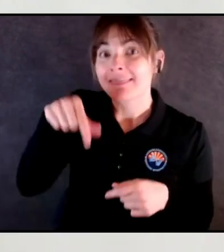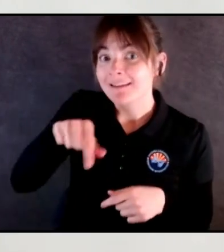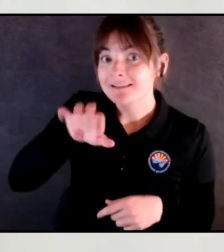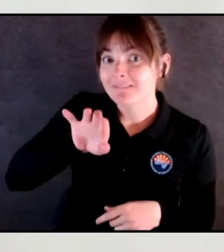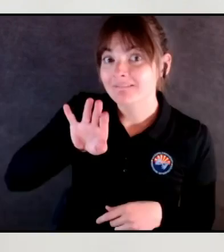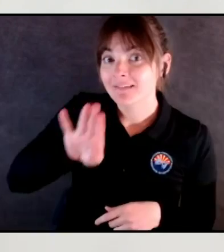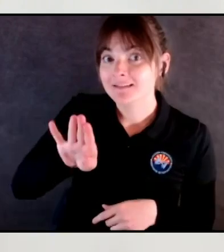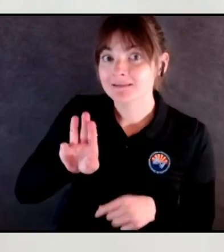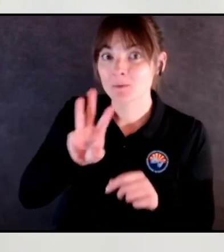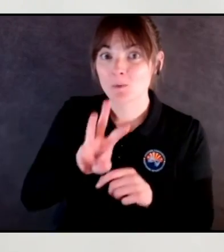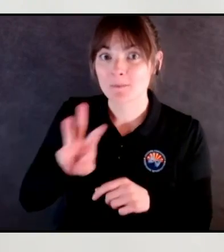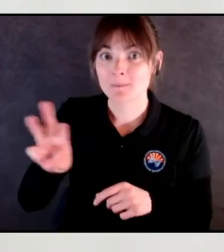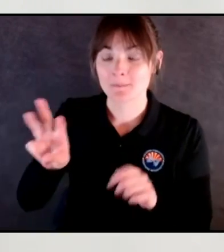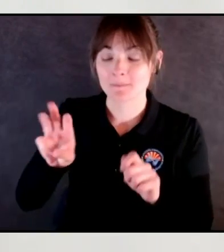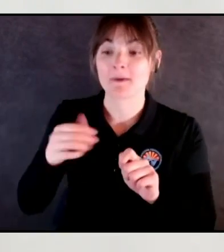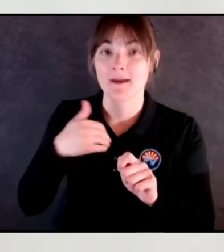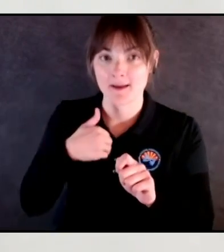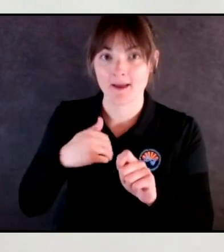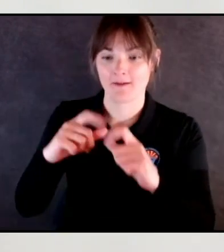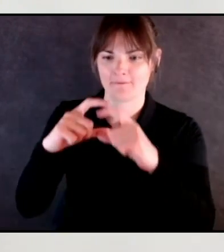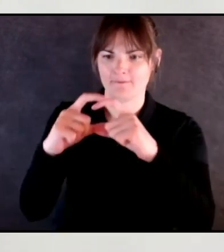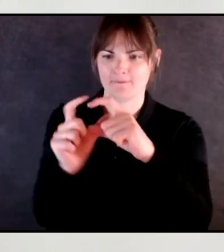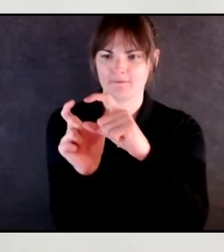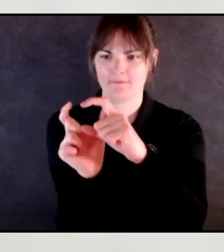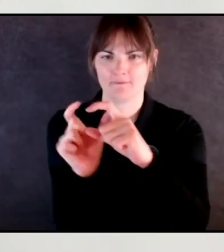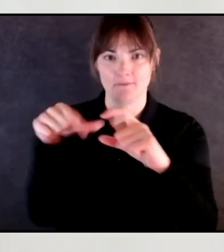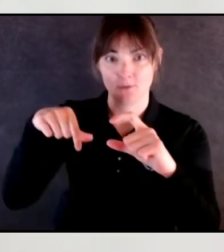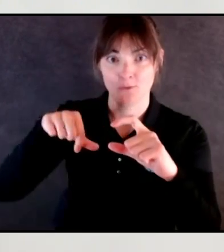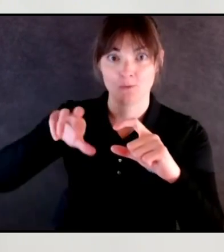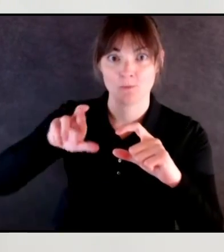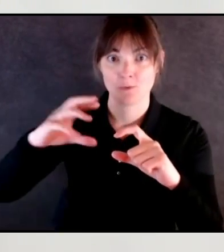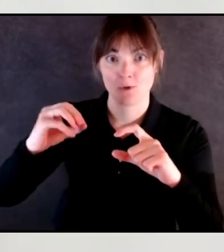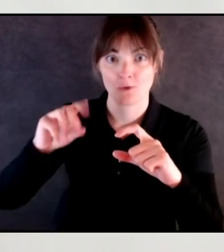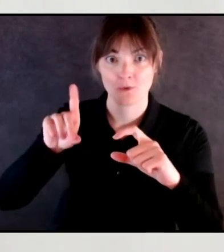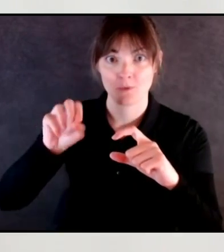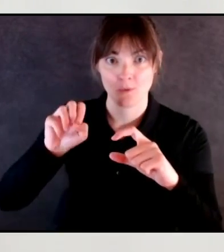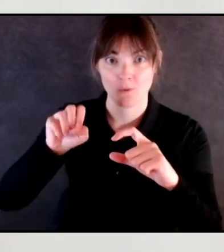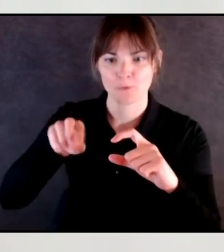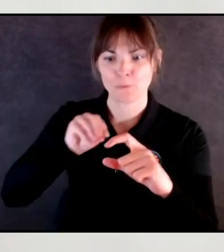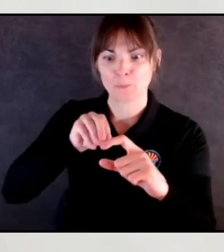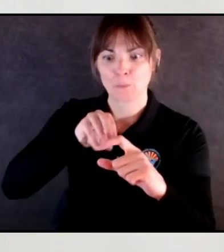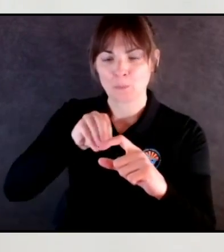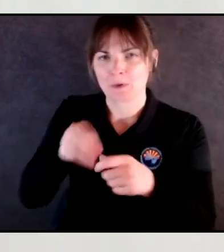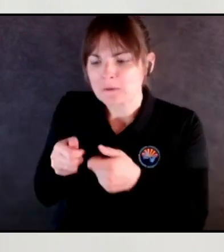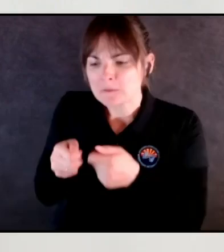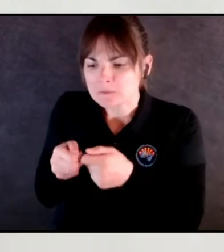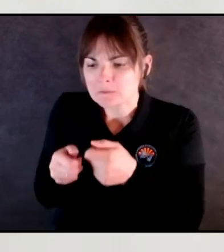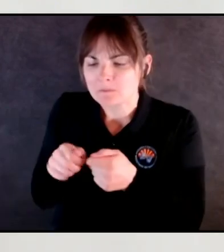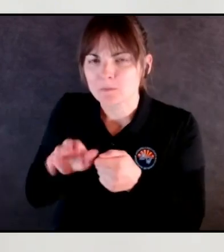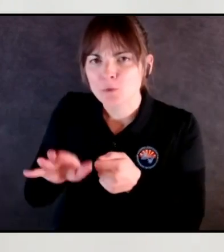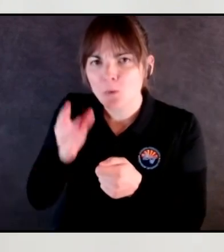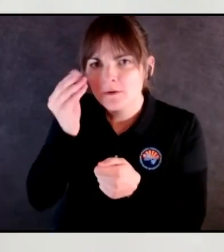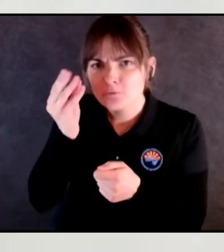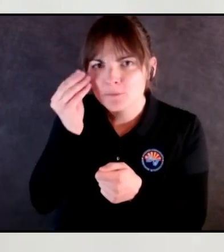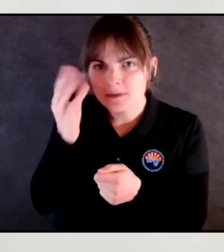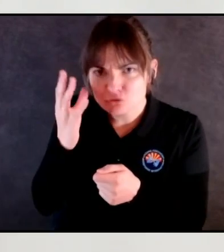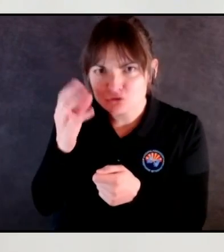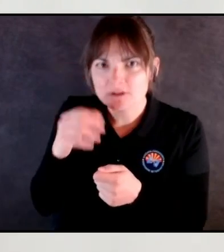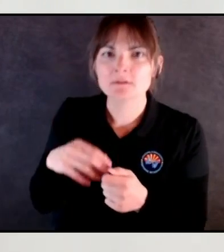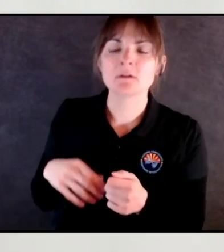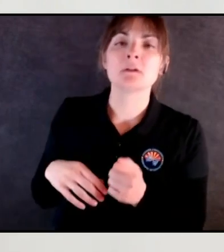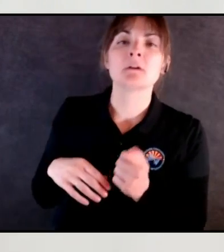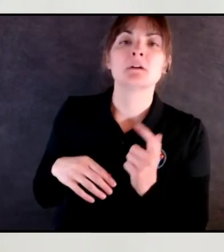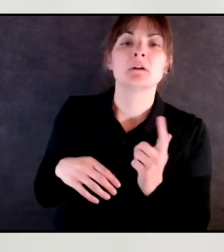can enter in your information, and then we'll have some folks call you, see if that work. Where it's at,